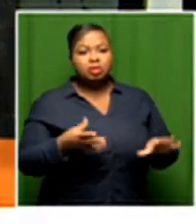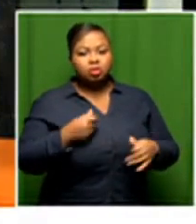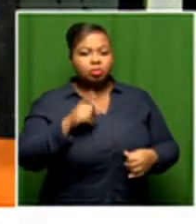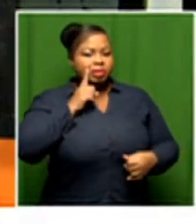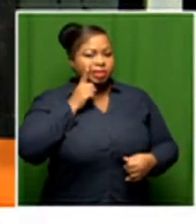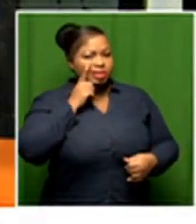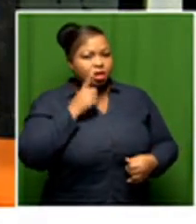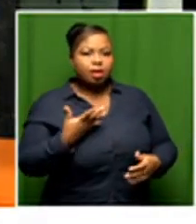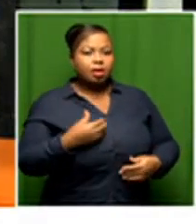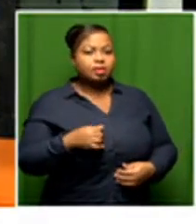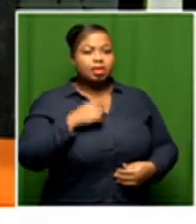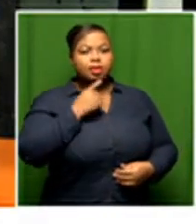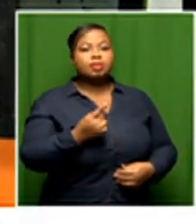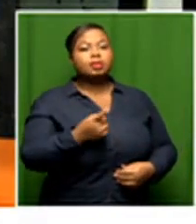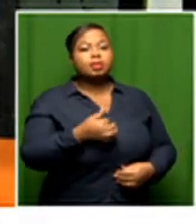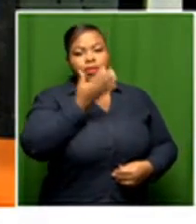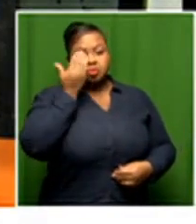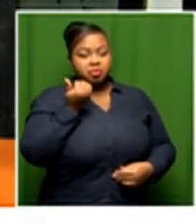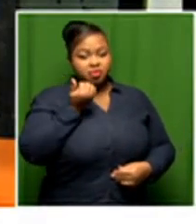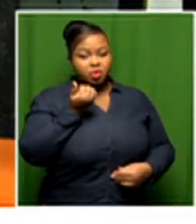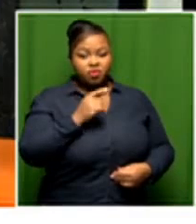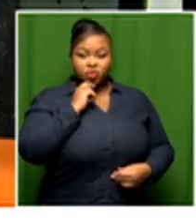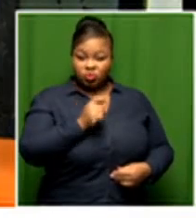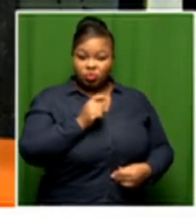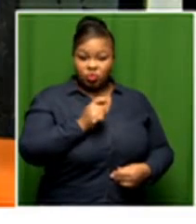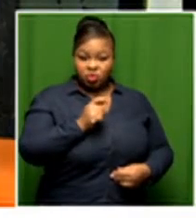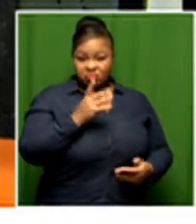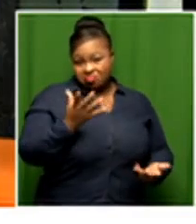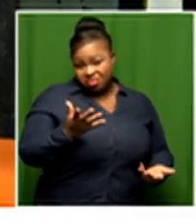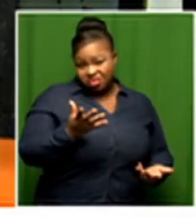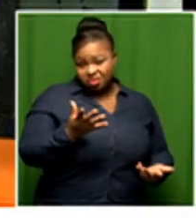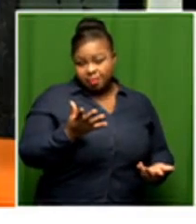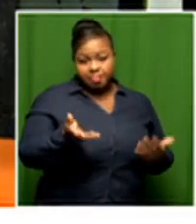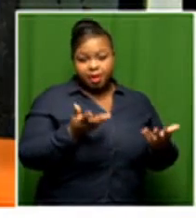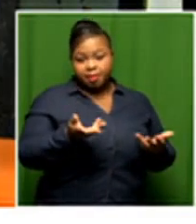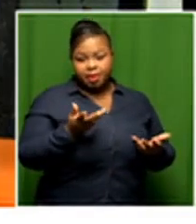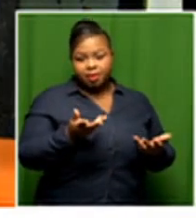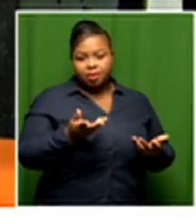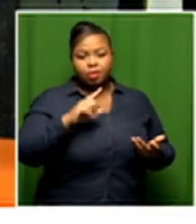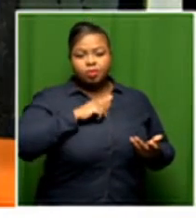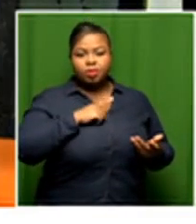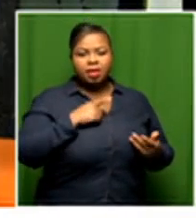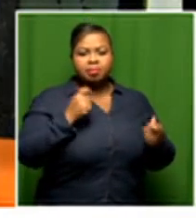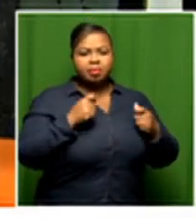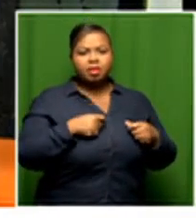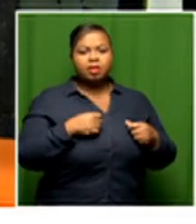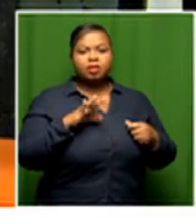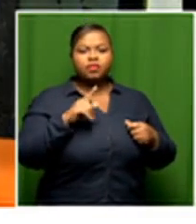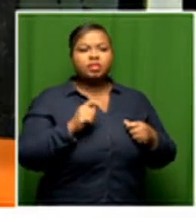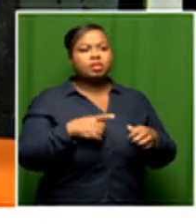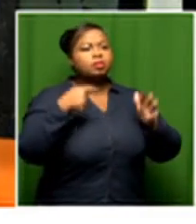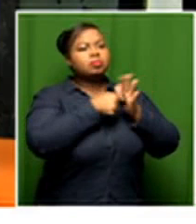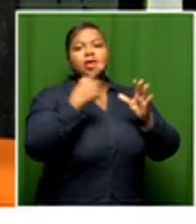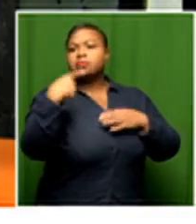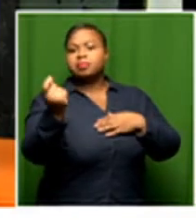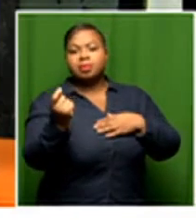they're gonna be able to do as much as it's supposed to be, or was it doing, because people don't fit clothes. They just buy and